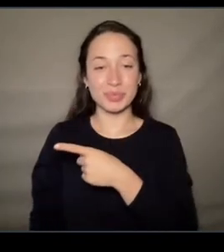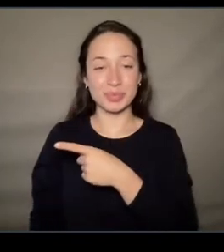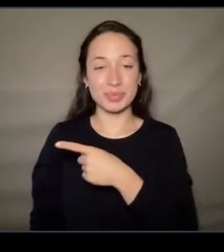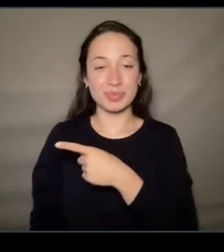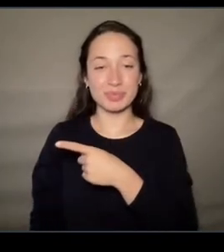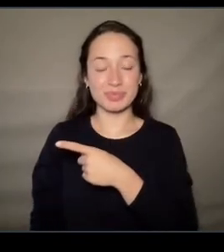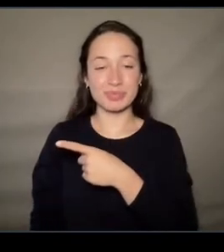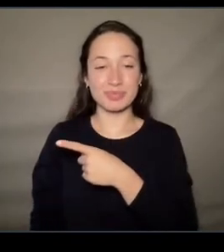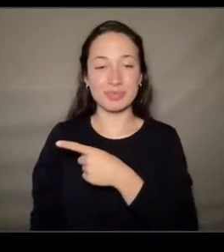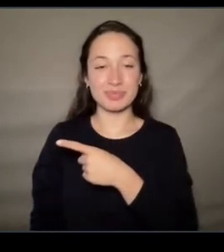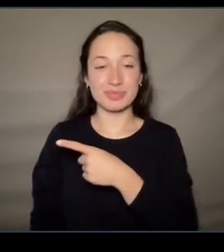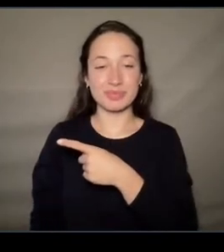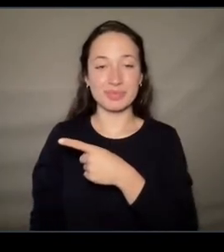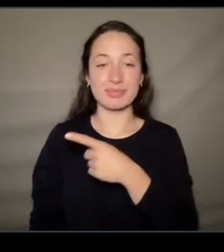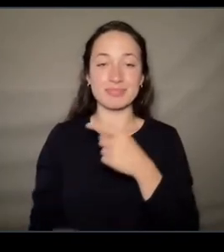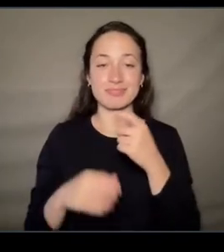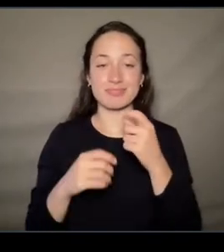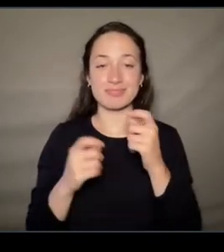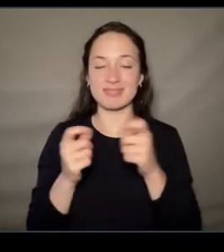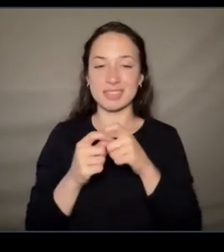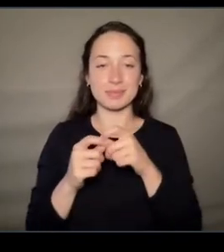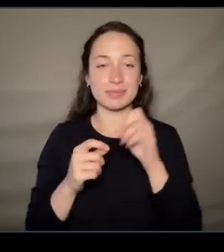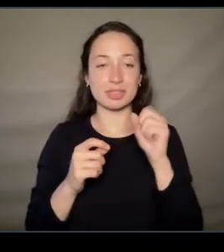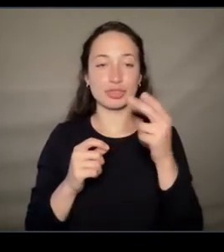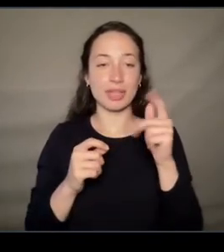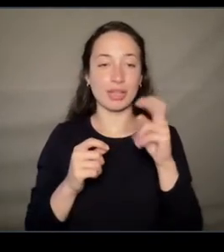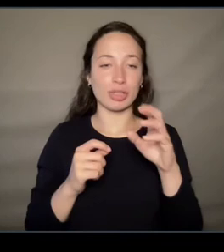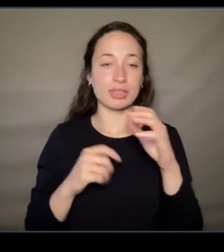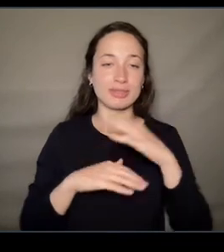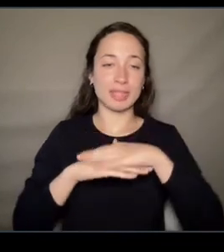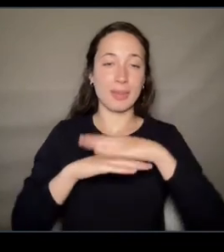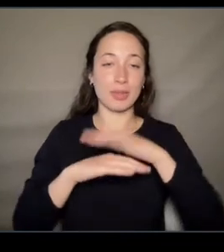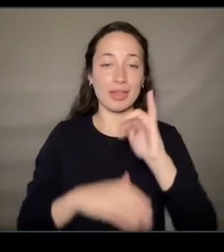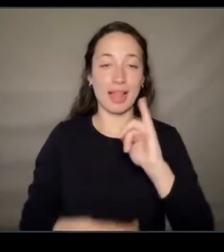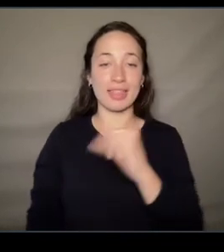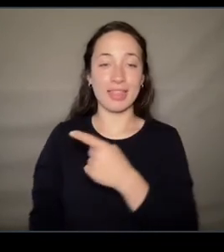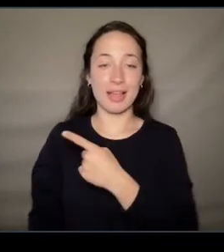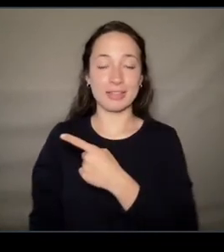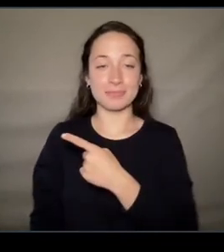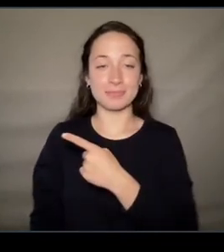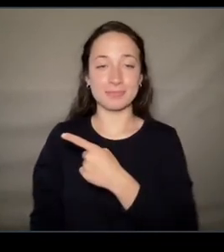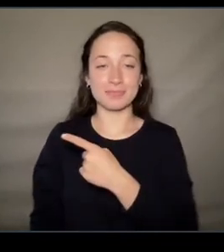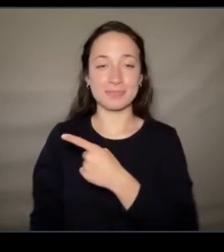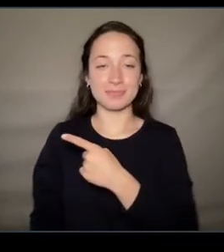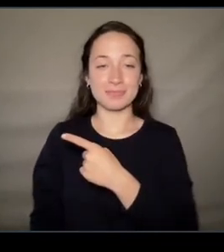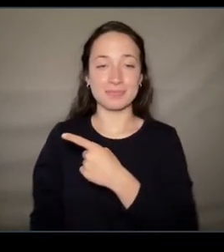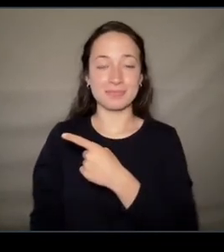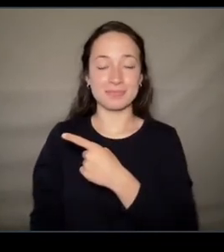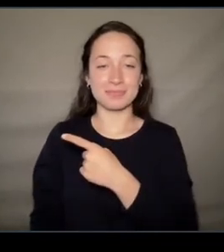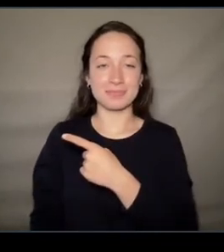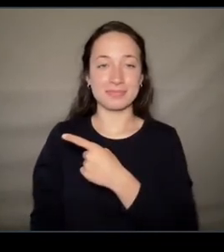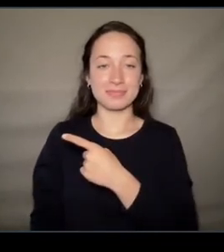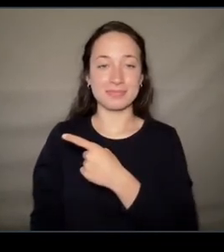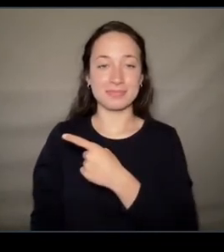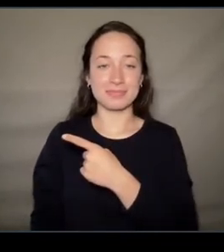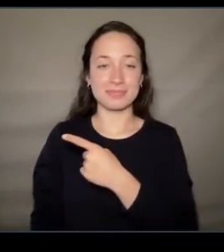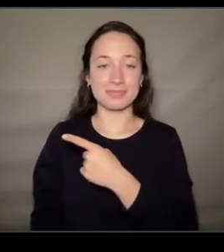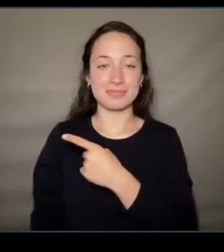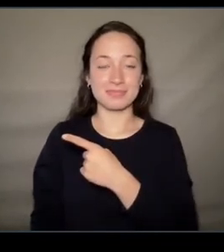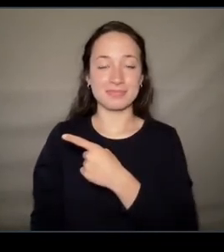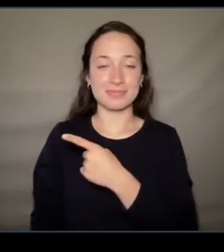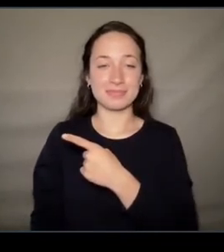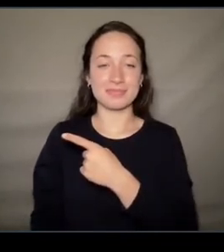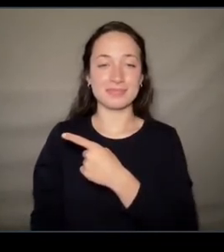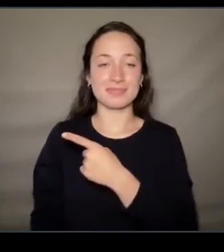mostly shaker, where we feature dovetailed pieces and shaker end tables like this one.